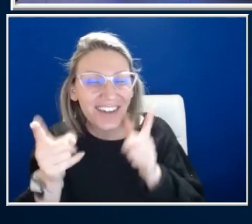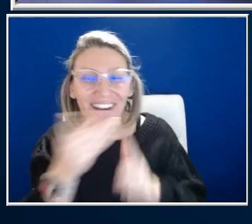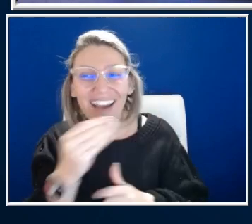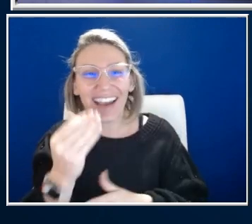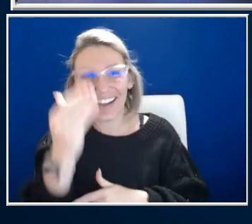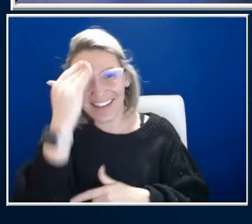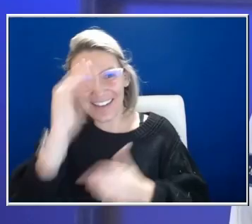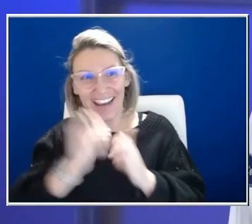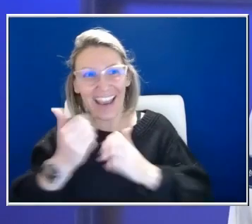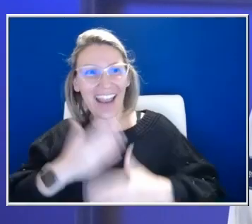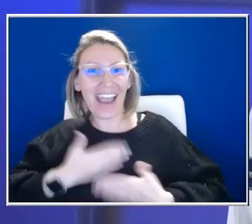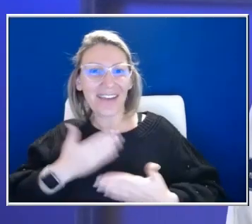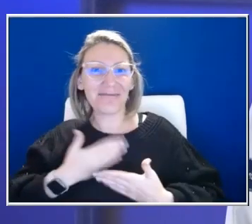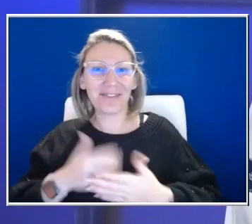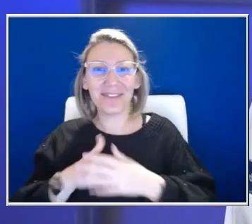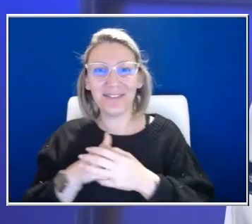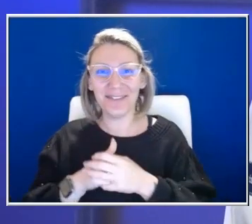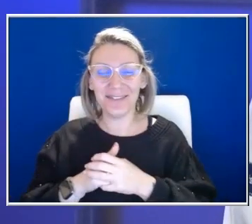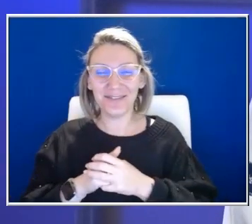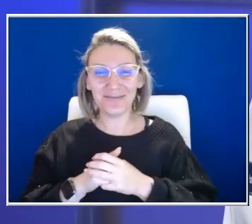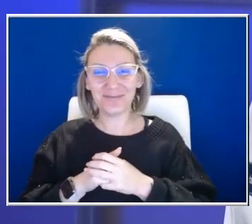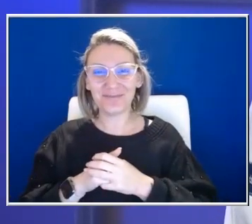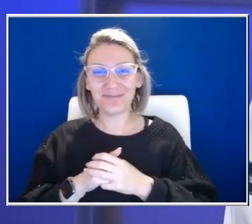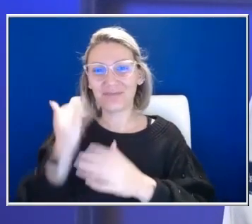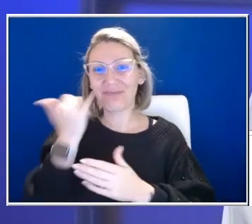is? I think if anything,